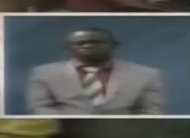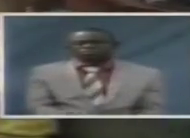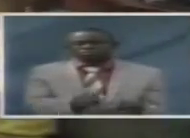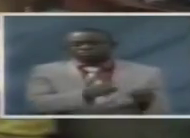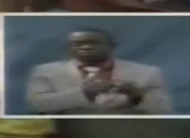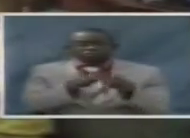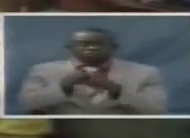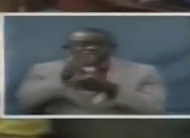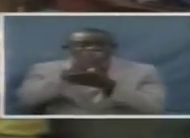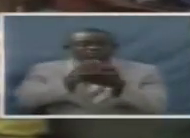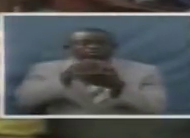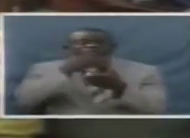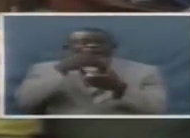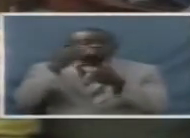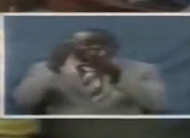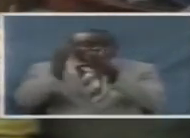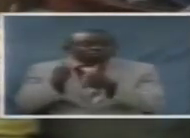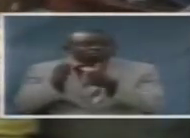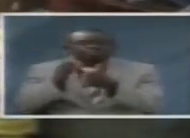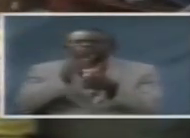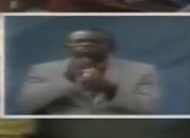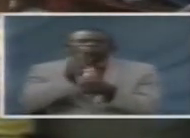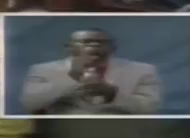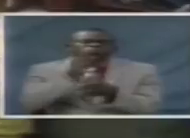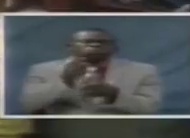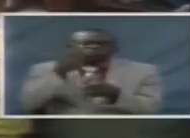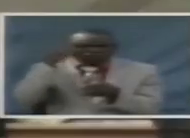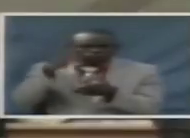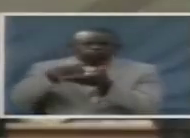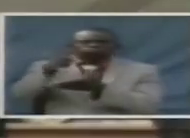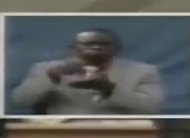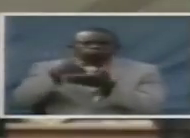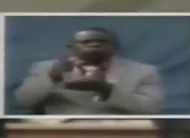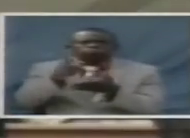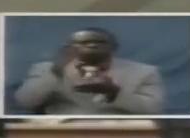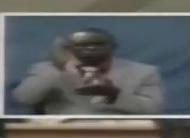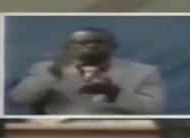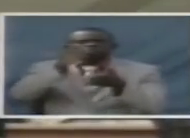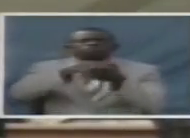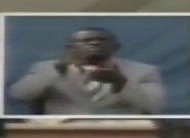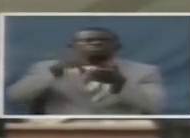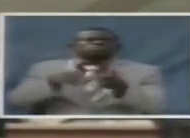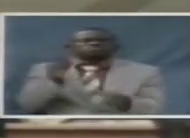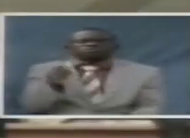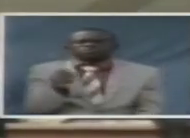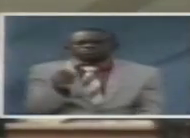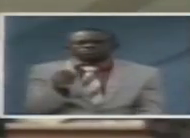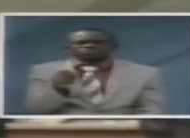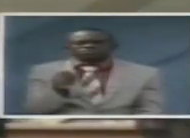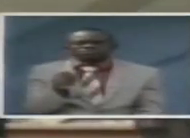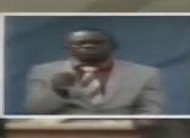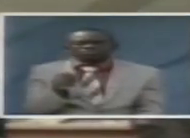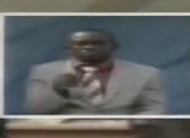ghost farmers and the duplication of beneficiaries. As a result of the cleanup, Mr.